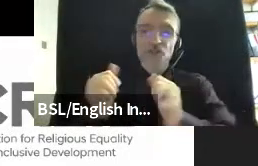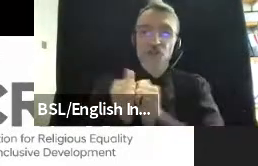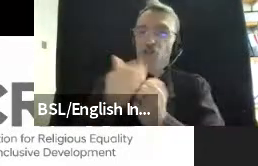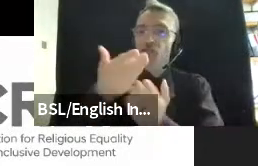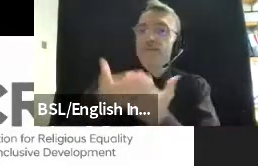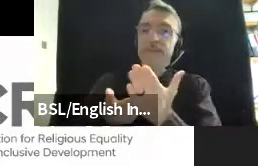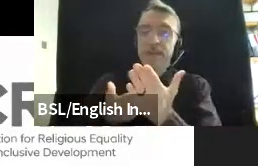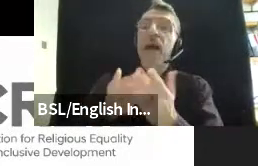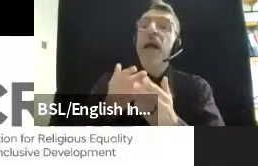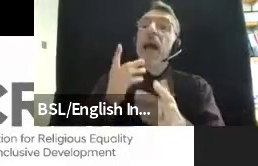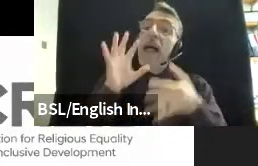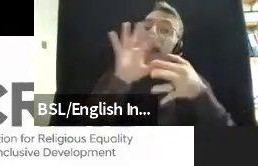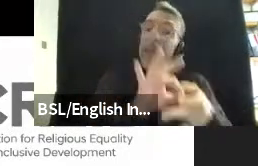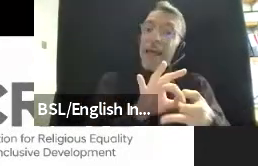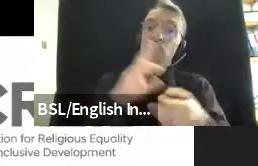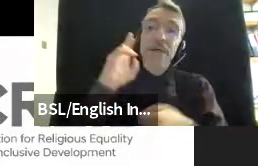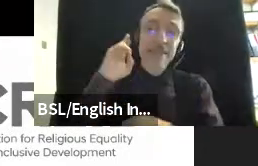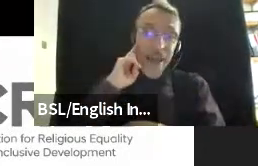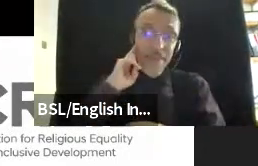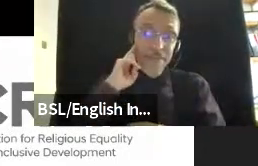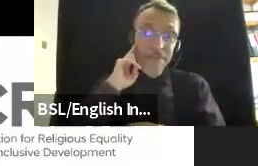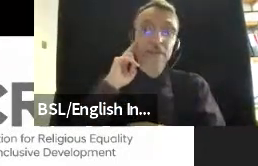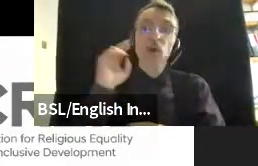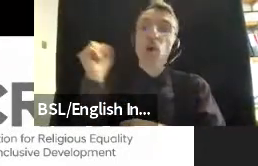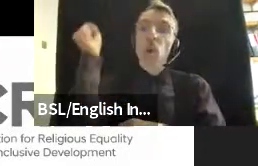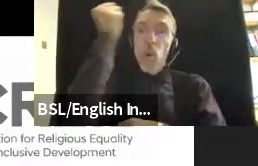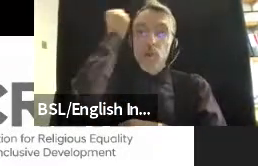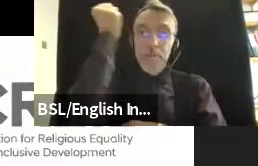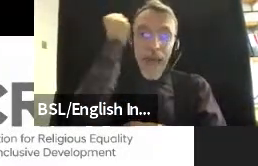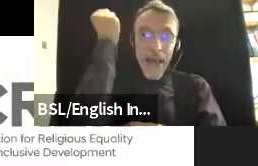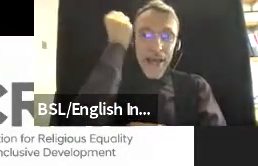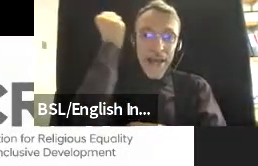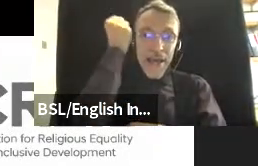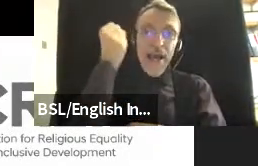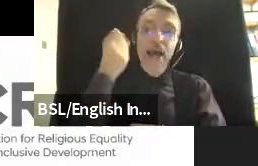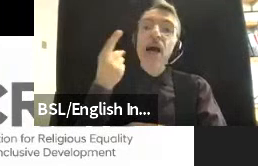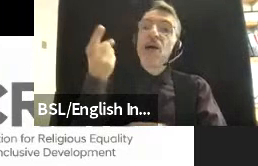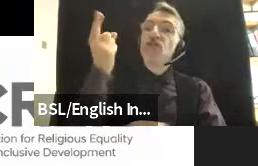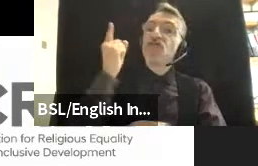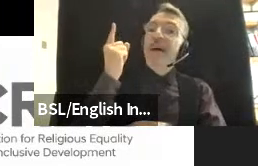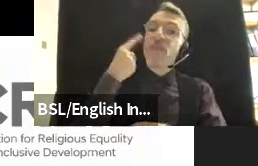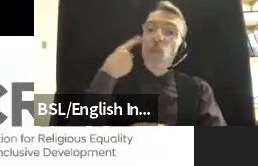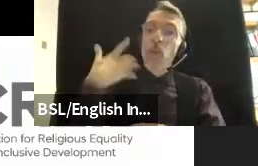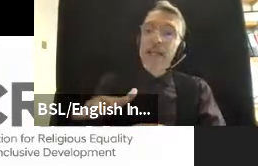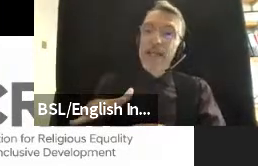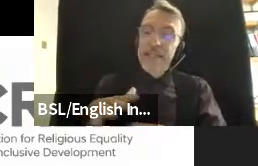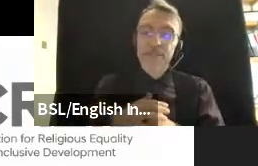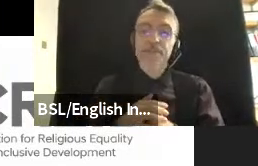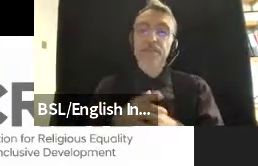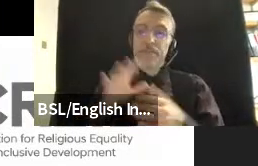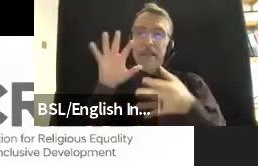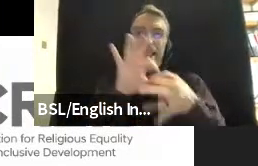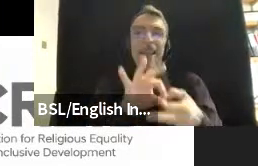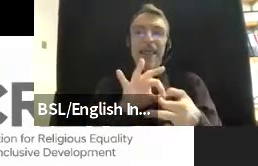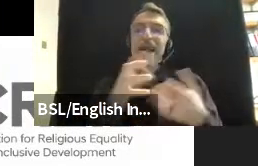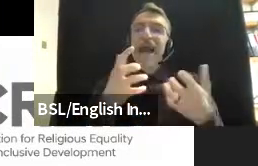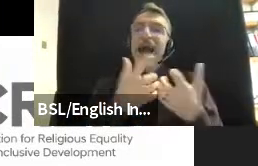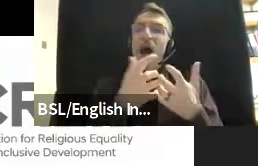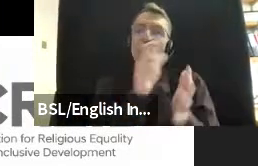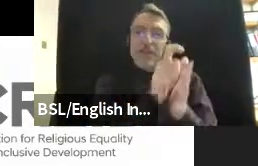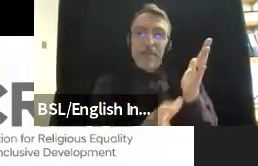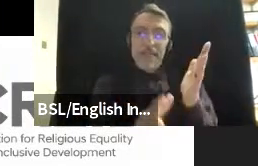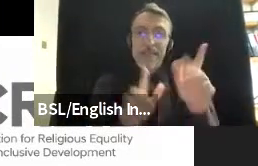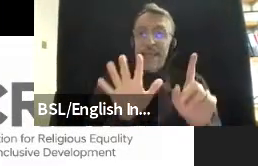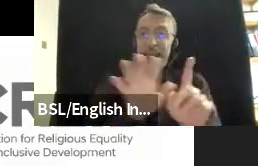about deaf Uzbek Jehovah's Witnesses. It is the case of how disability, ethnic